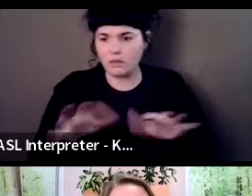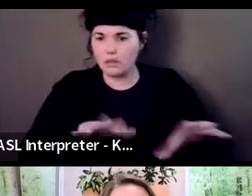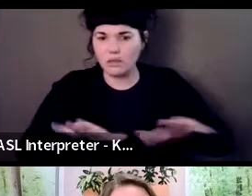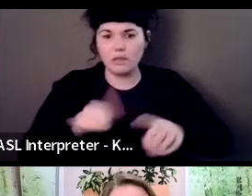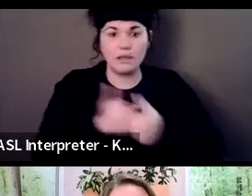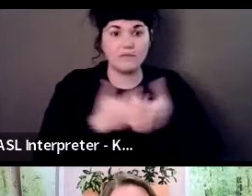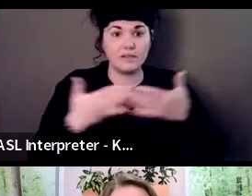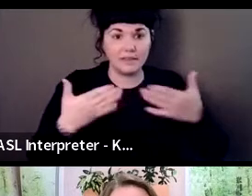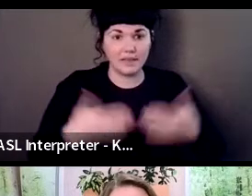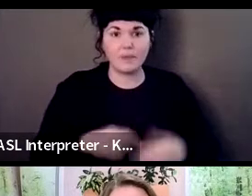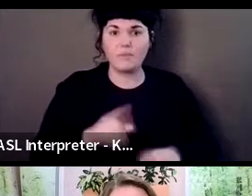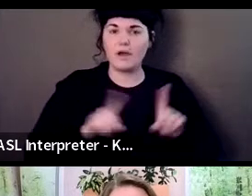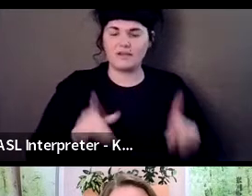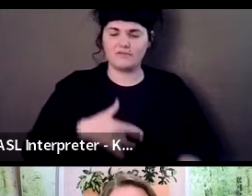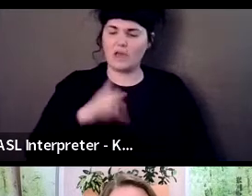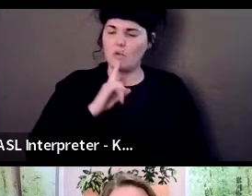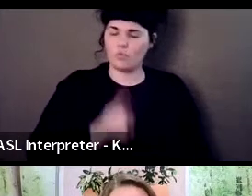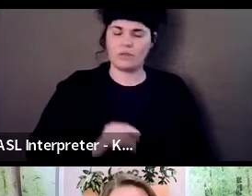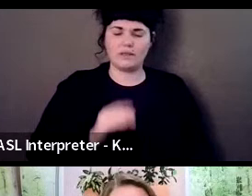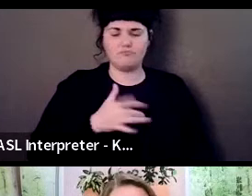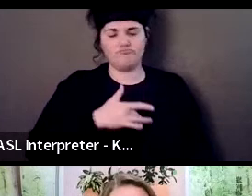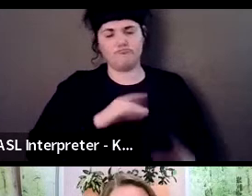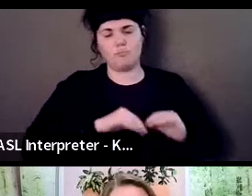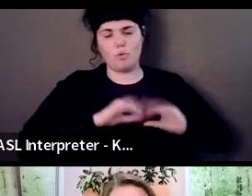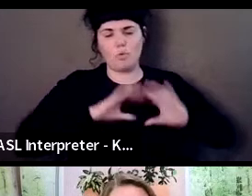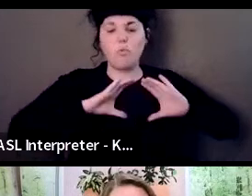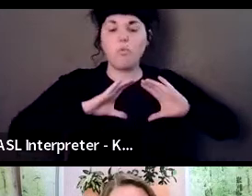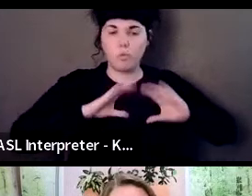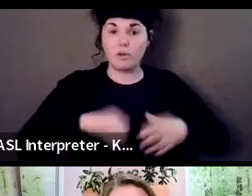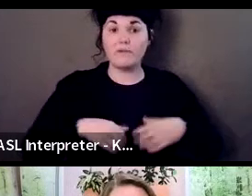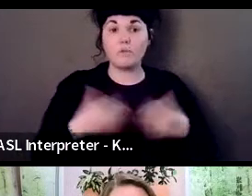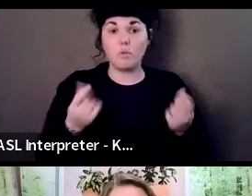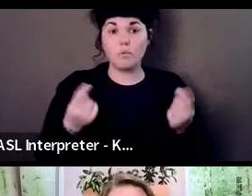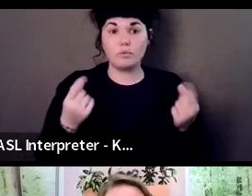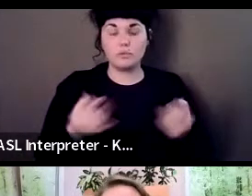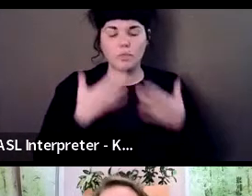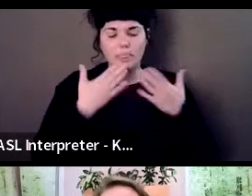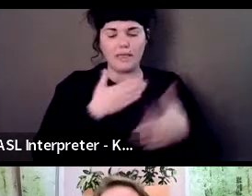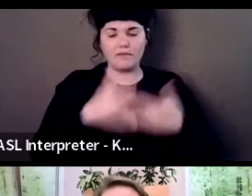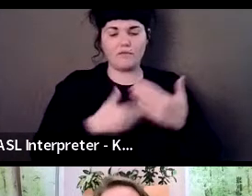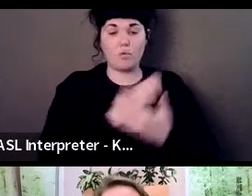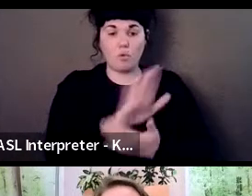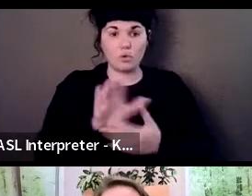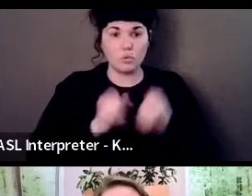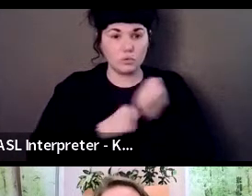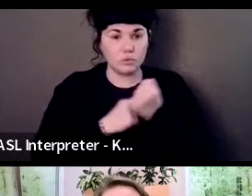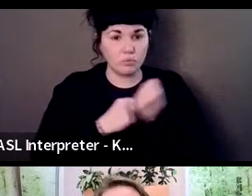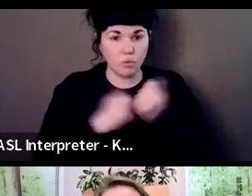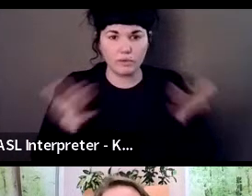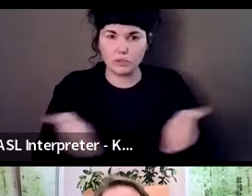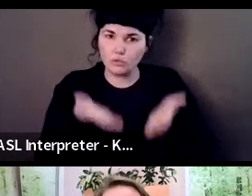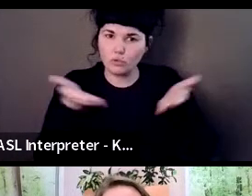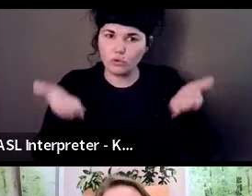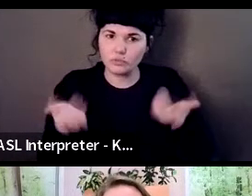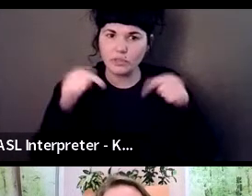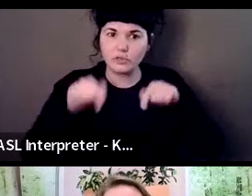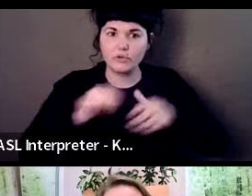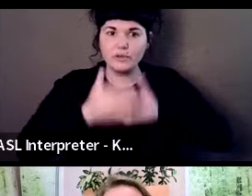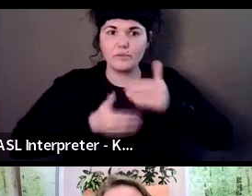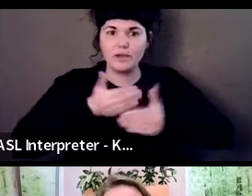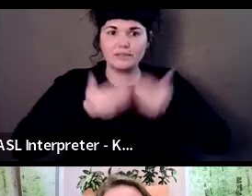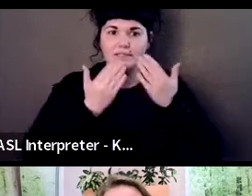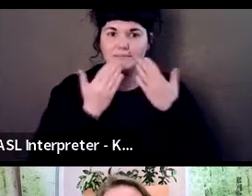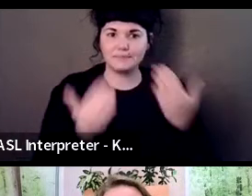2 weeks in terms of what we were able to do. And thank you for all your support and encouragement throughout the process.